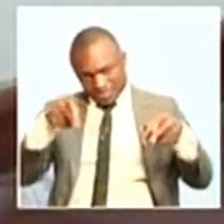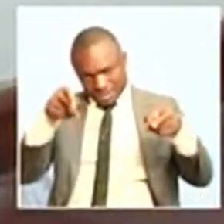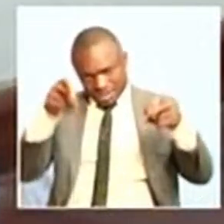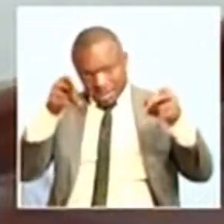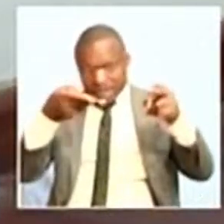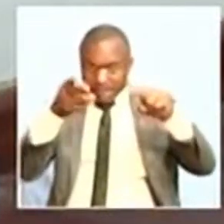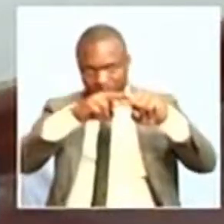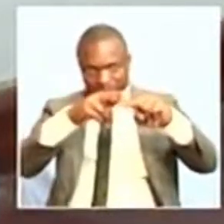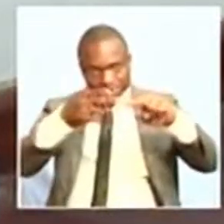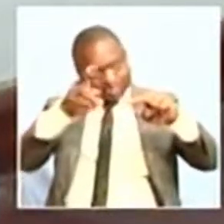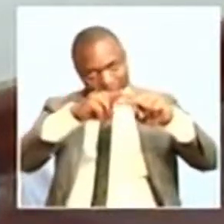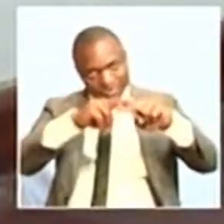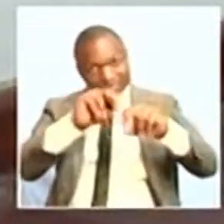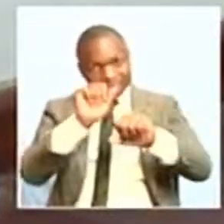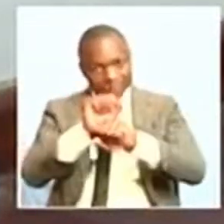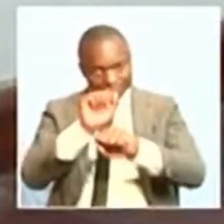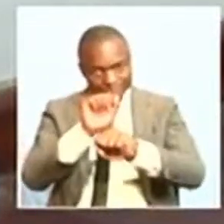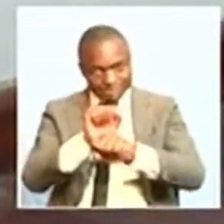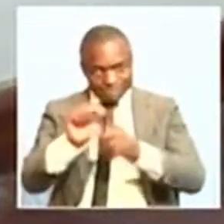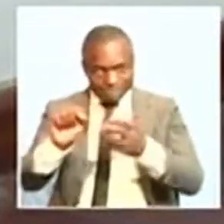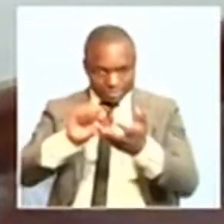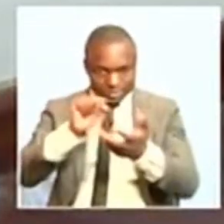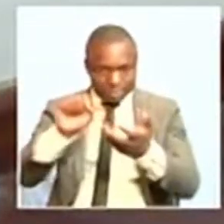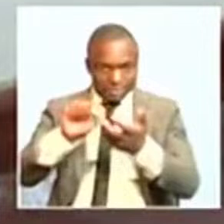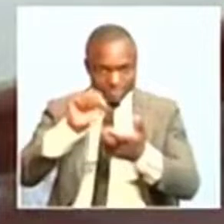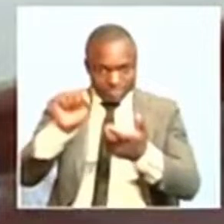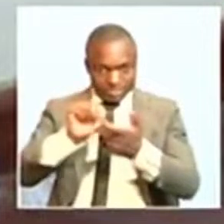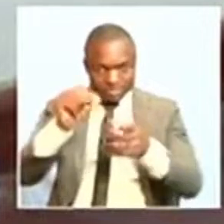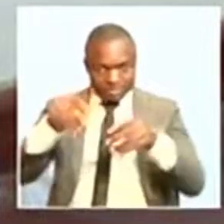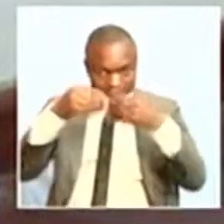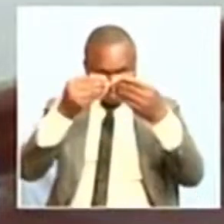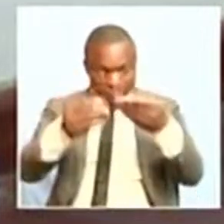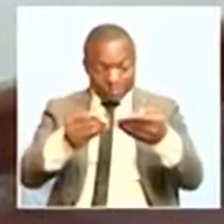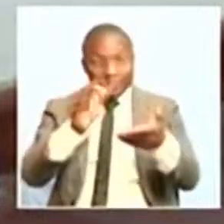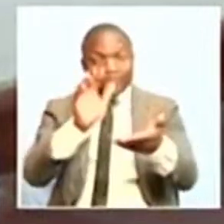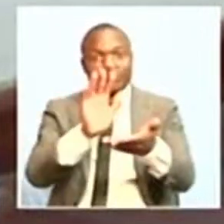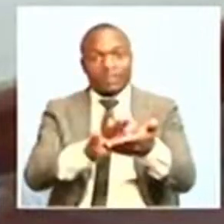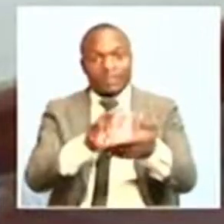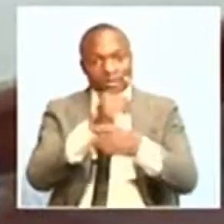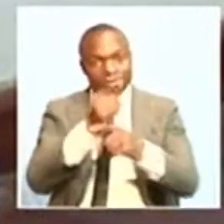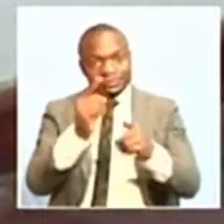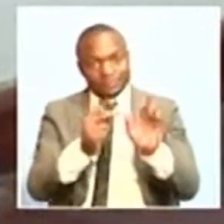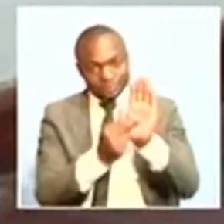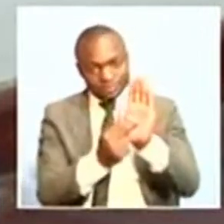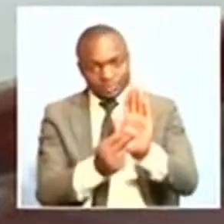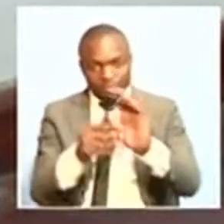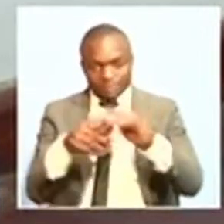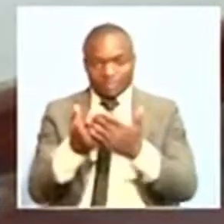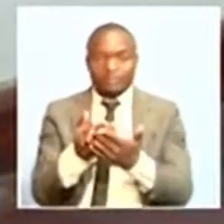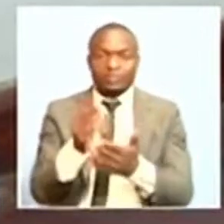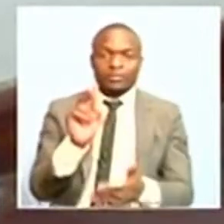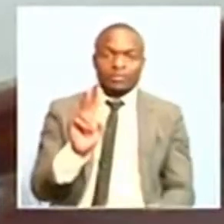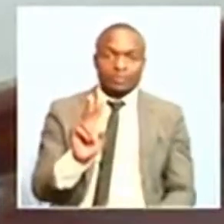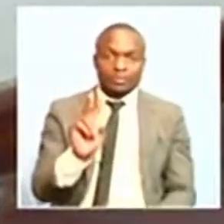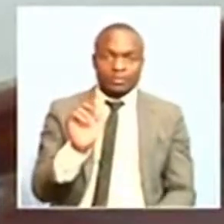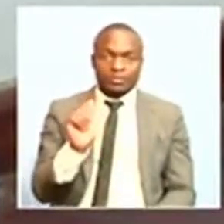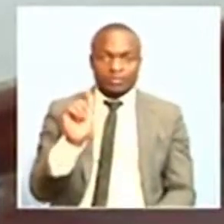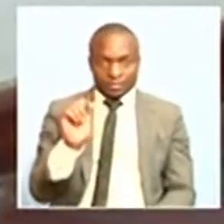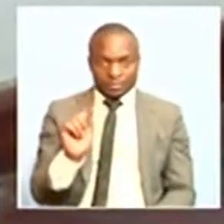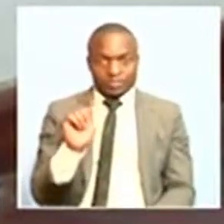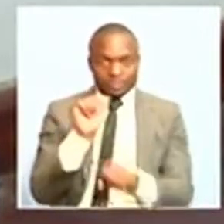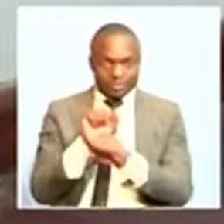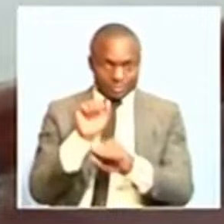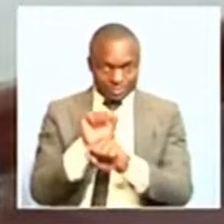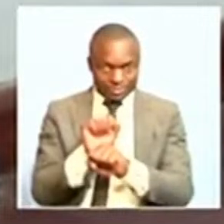of performance. So the statistics we have given there just to show how VAT has been performing.